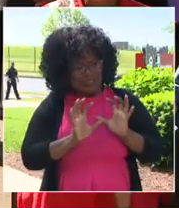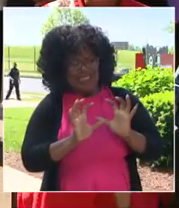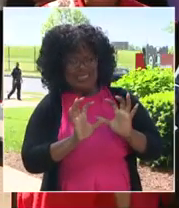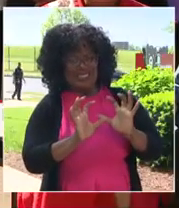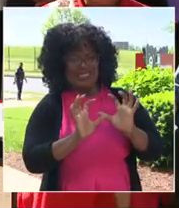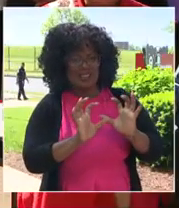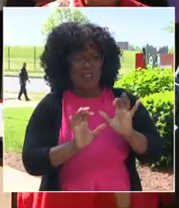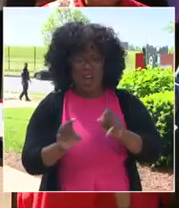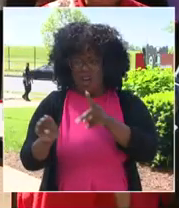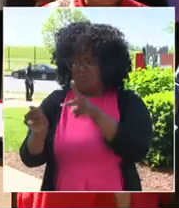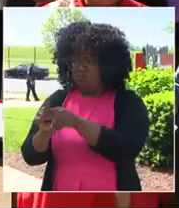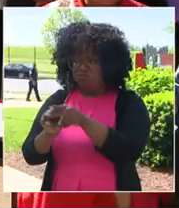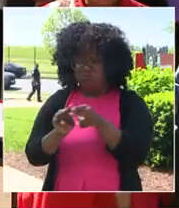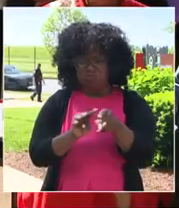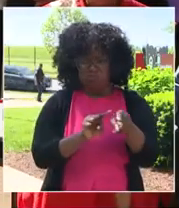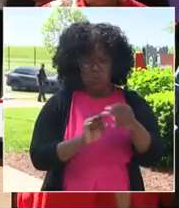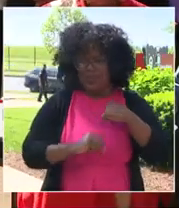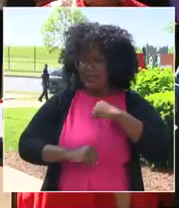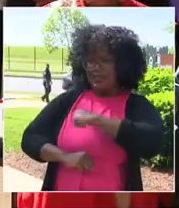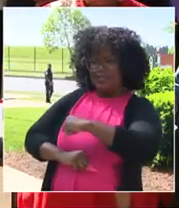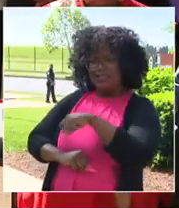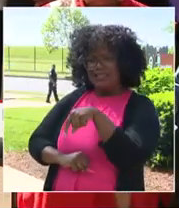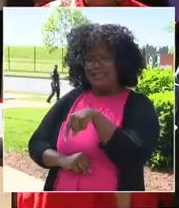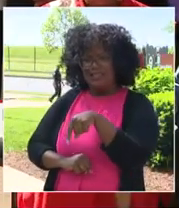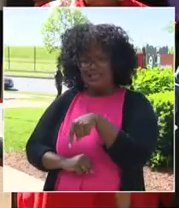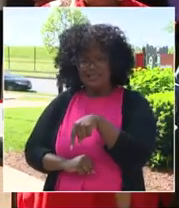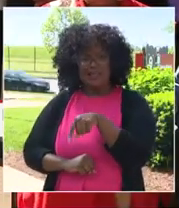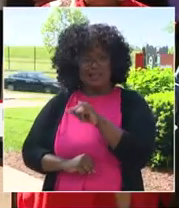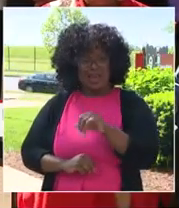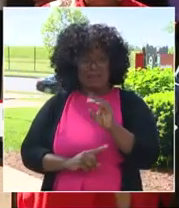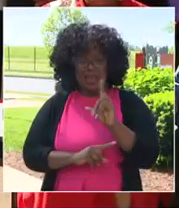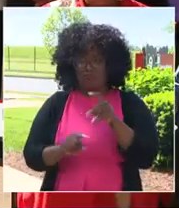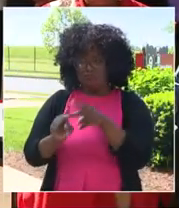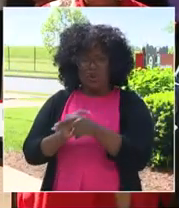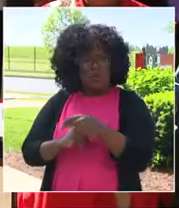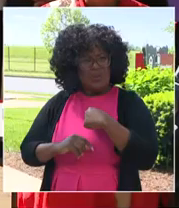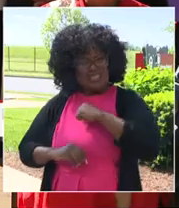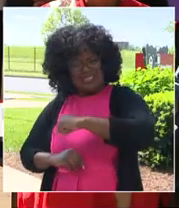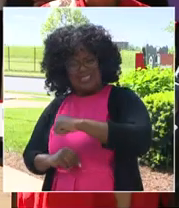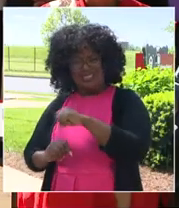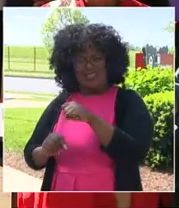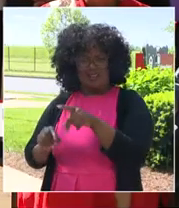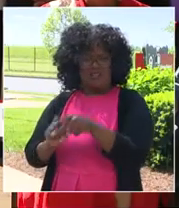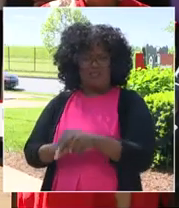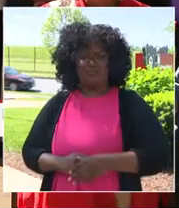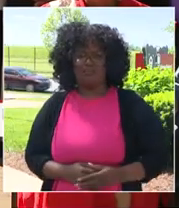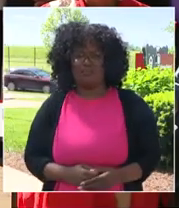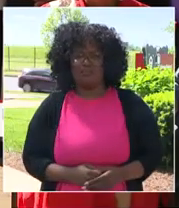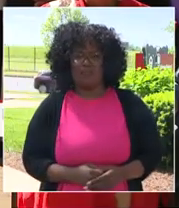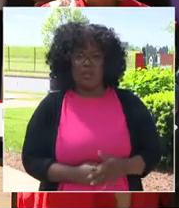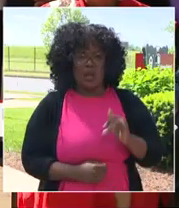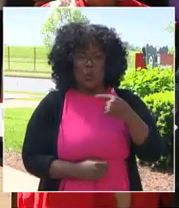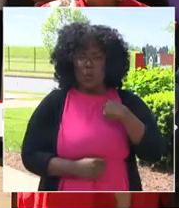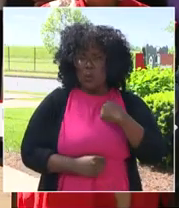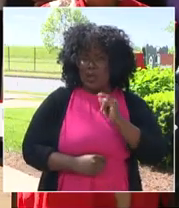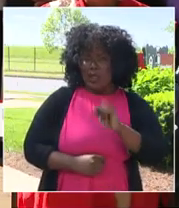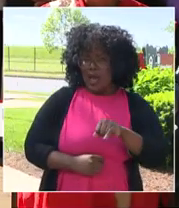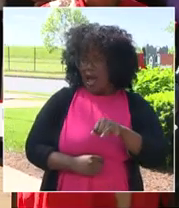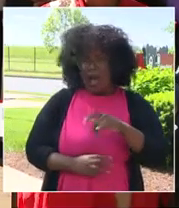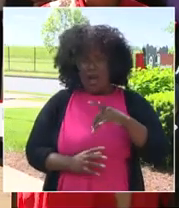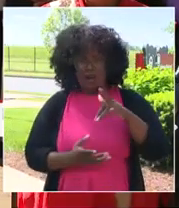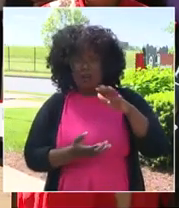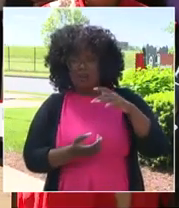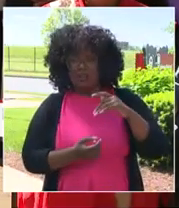to Medicaid, and especially any proposal to cut the district's